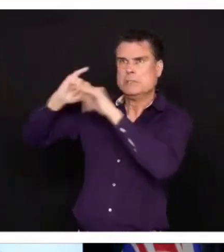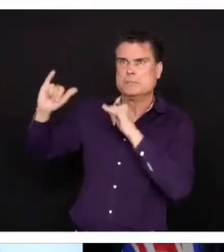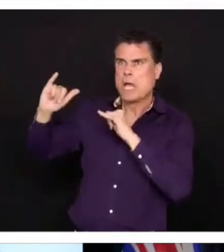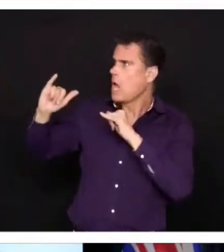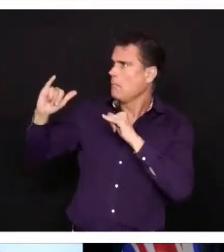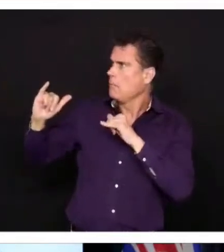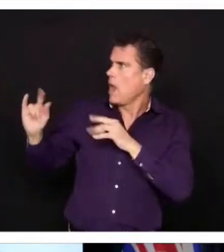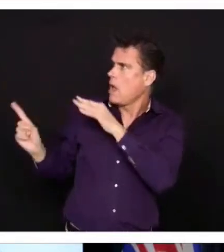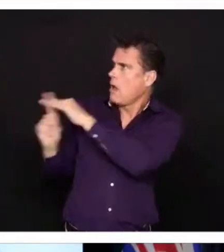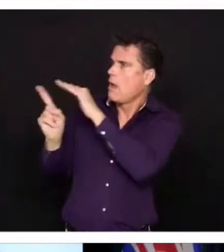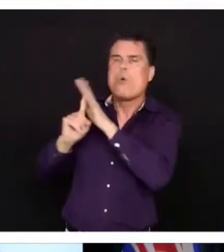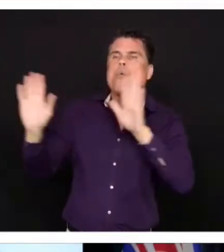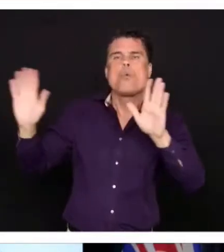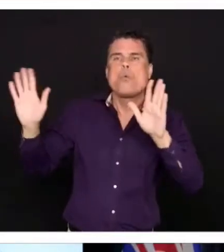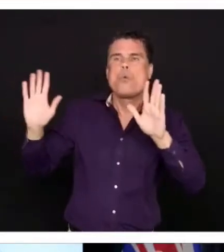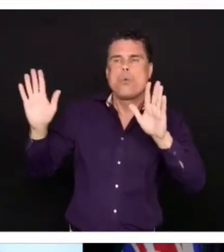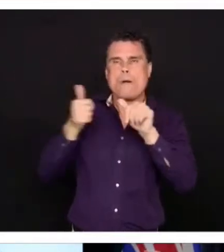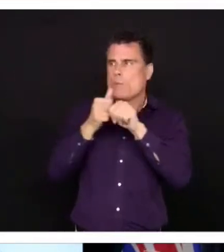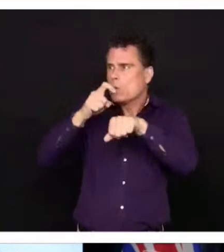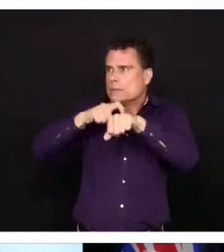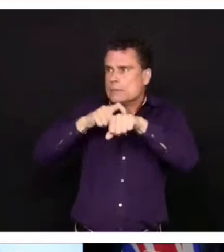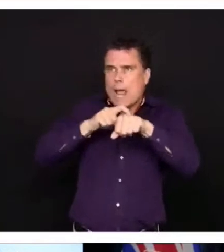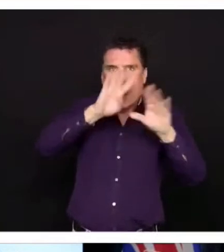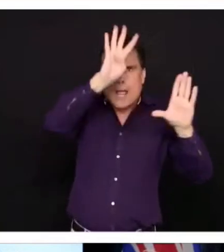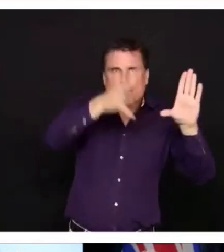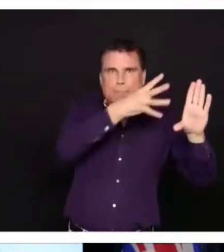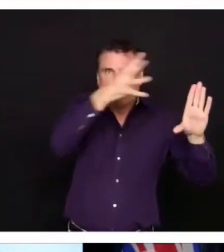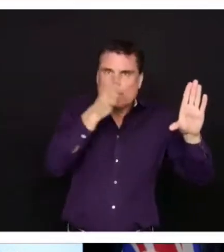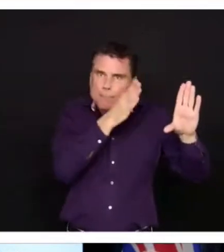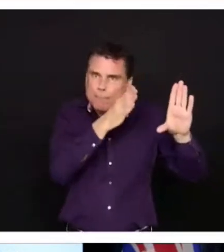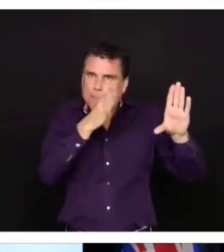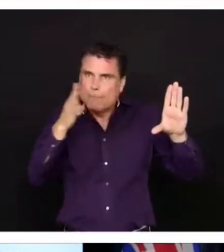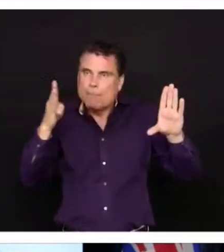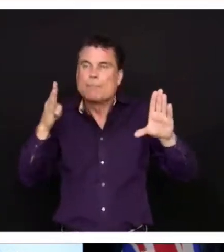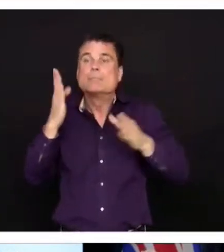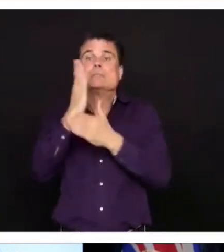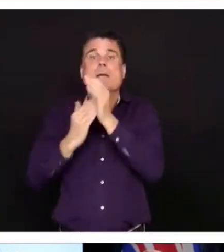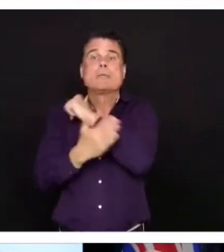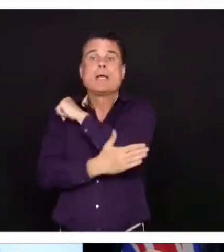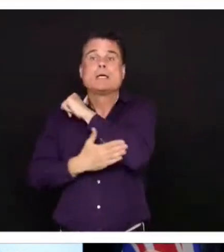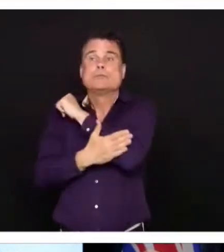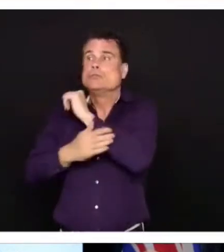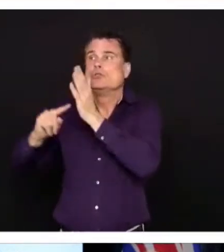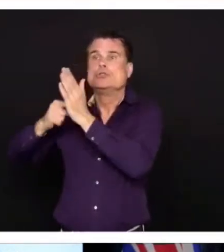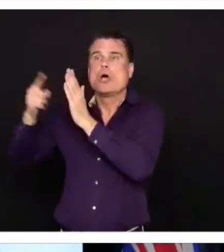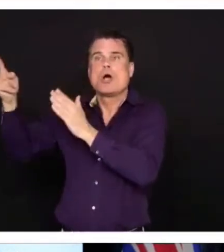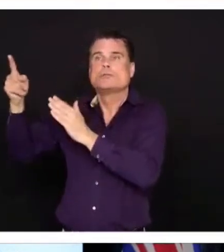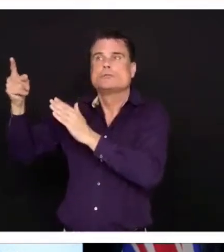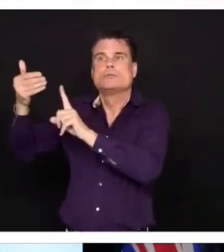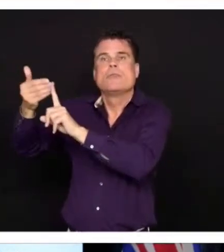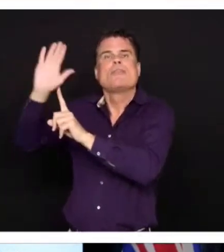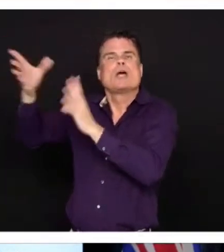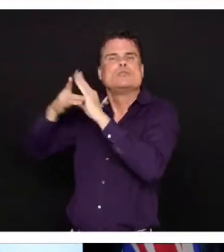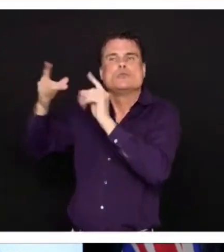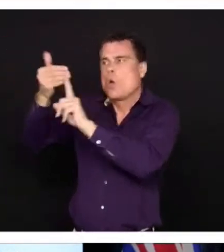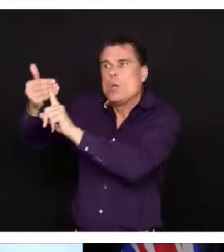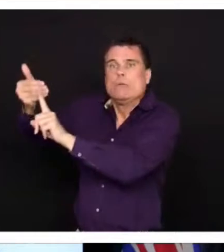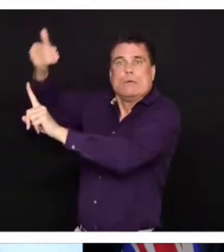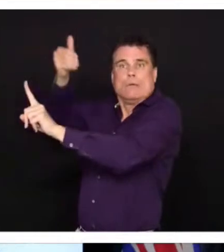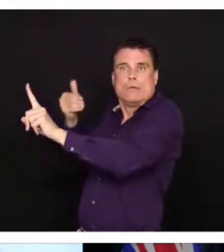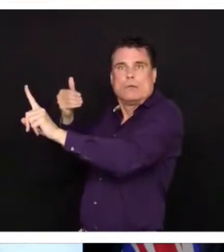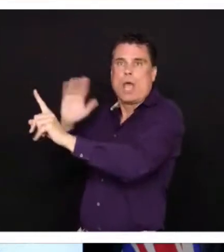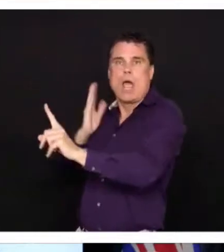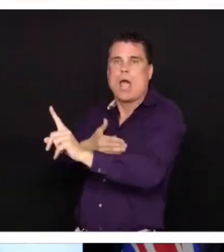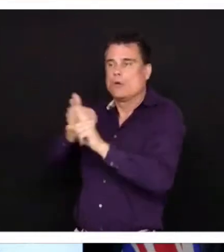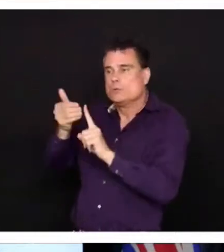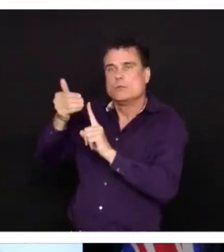had the cases that we had here in BC started earlier, and our pandemic started earlier than other parts of Canada.